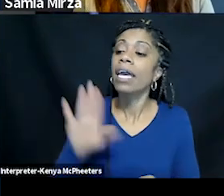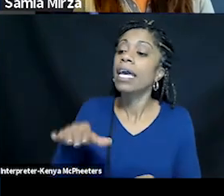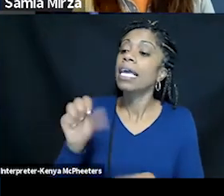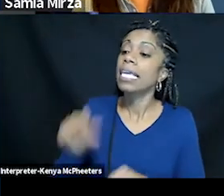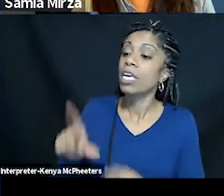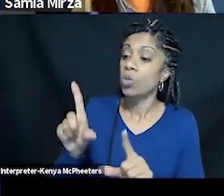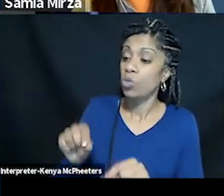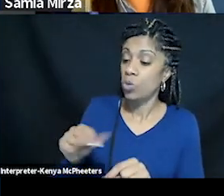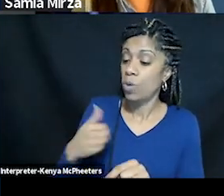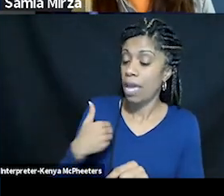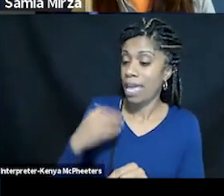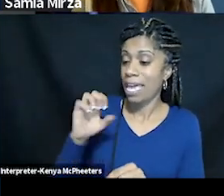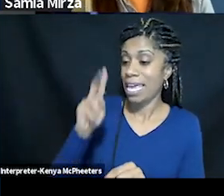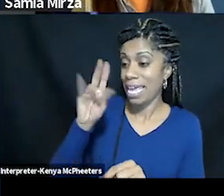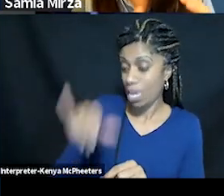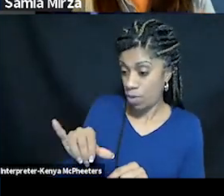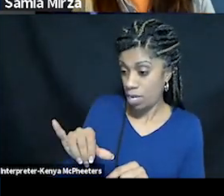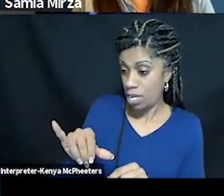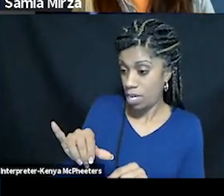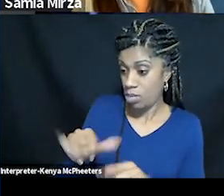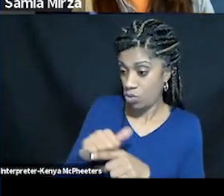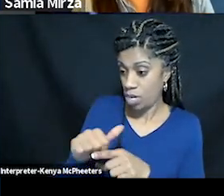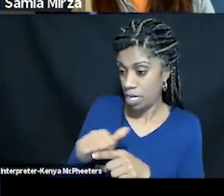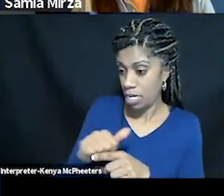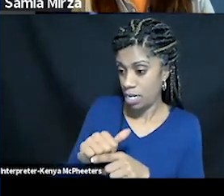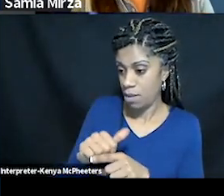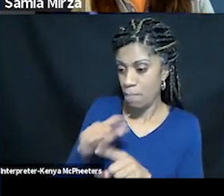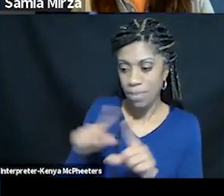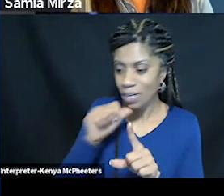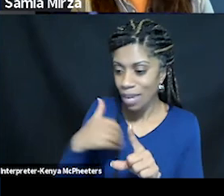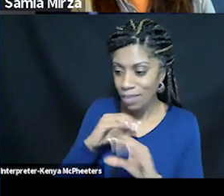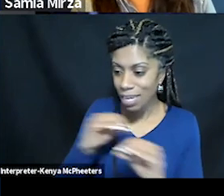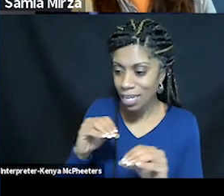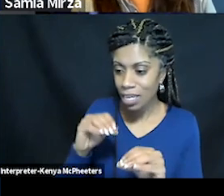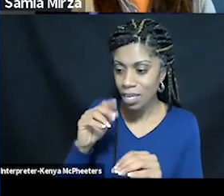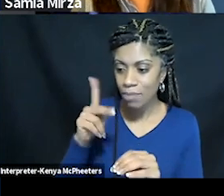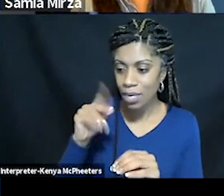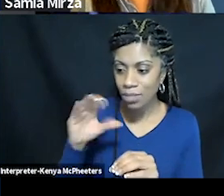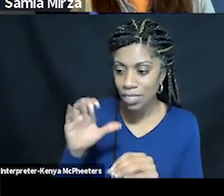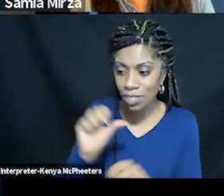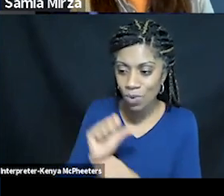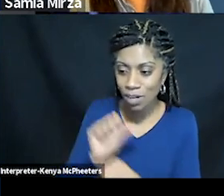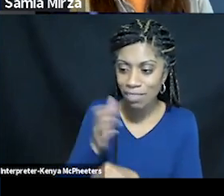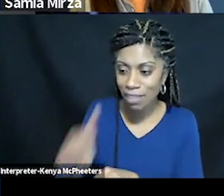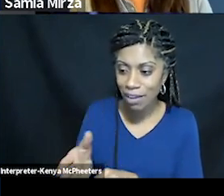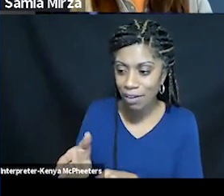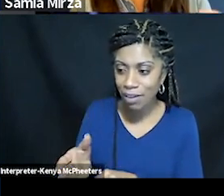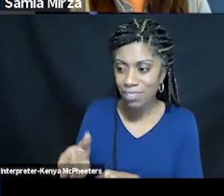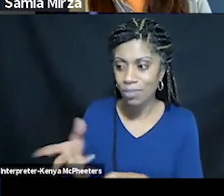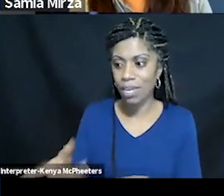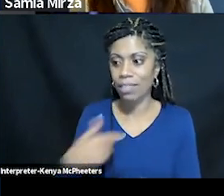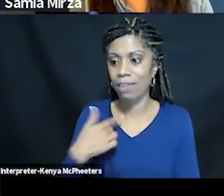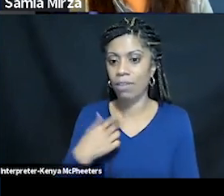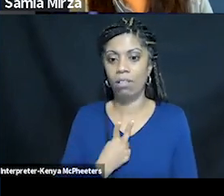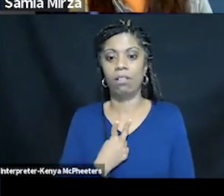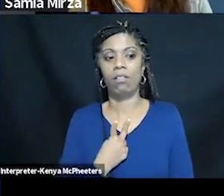their expertise in it. So instead, why not find a firm that is led by people of color that does